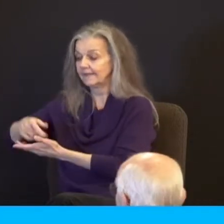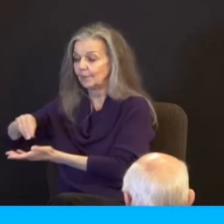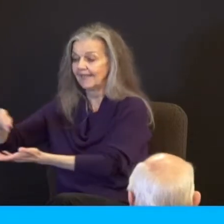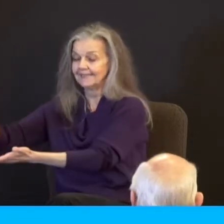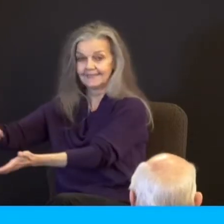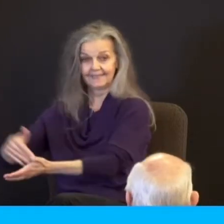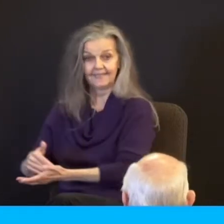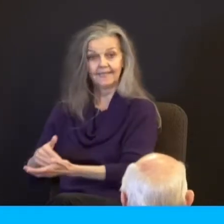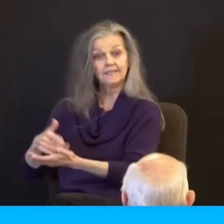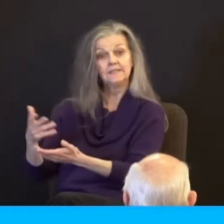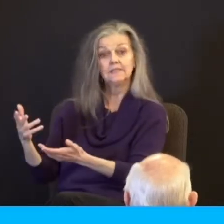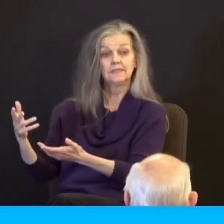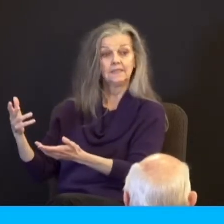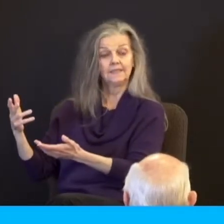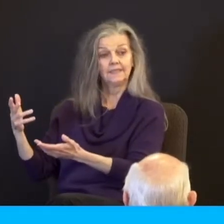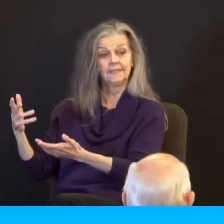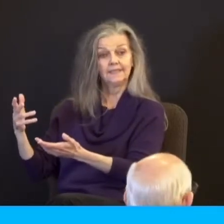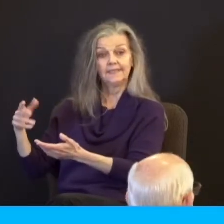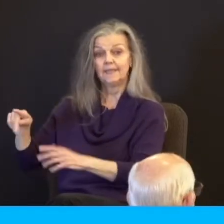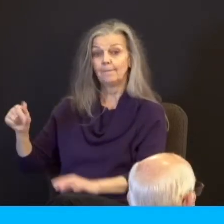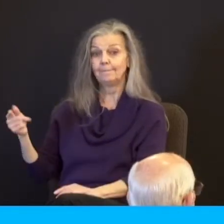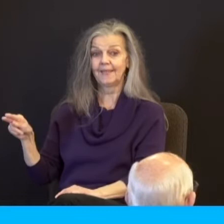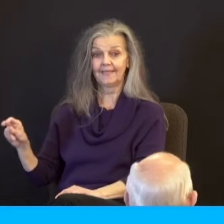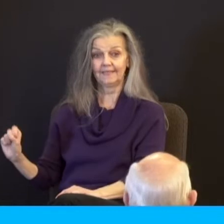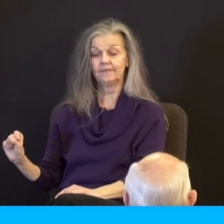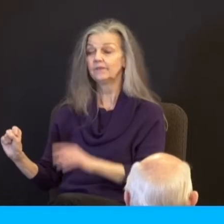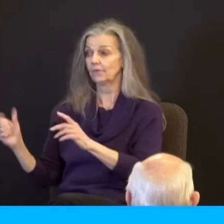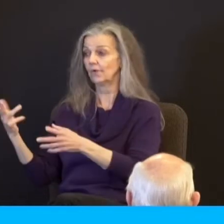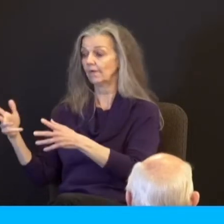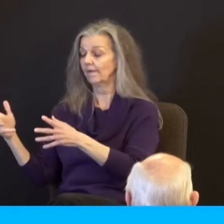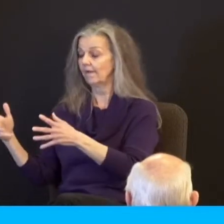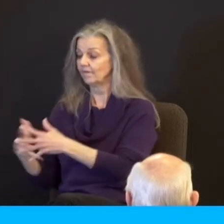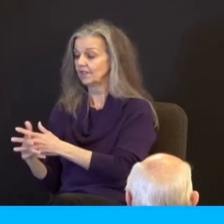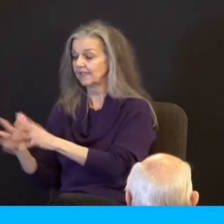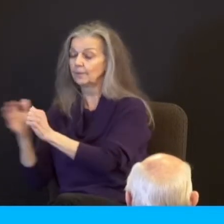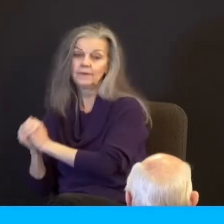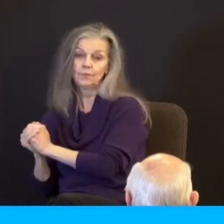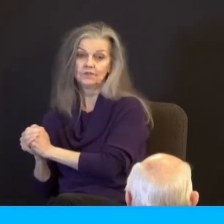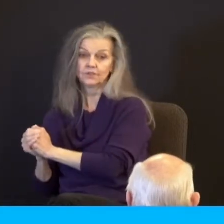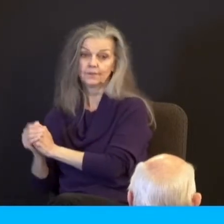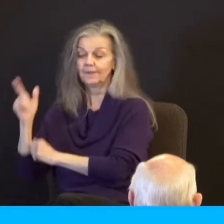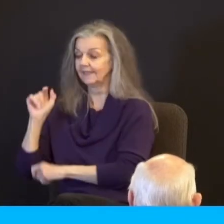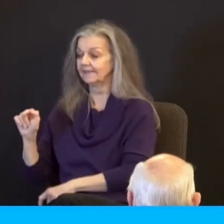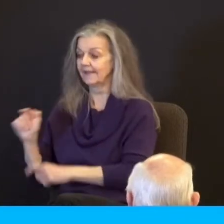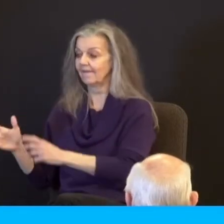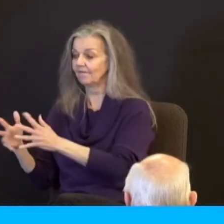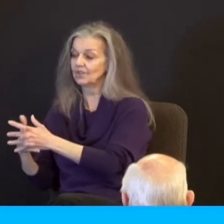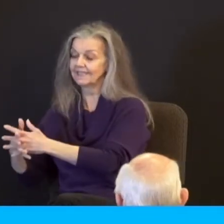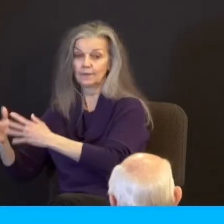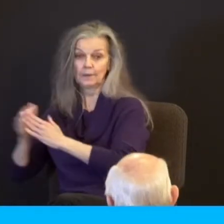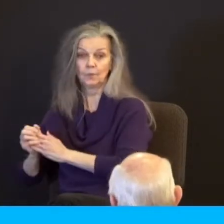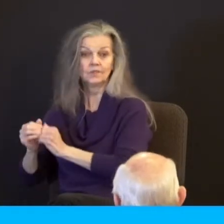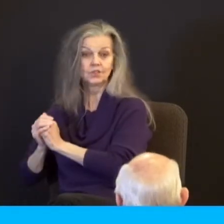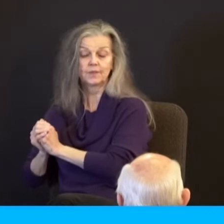producing for them. It is often a time in the pagans for fertility worship, because their fertility worship is the idea to help